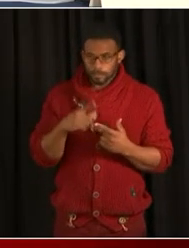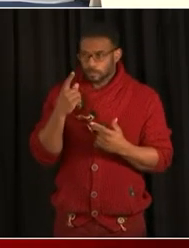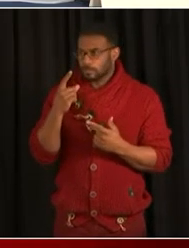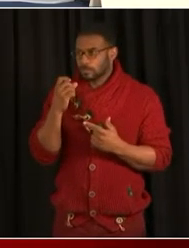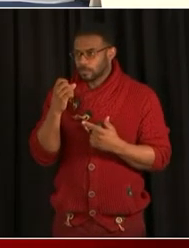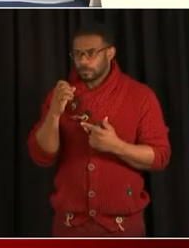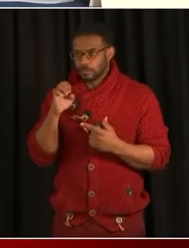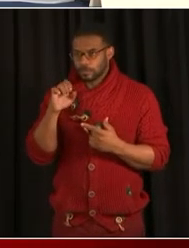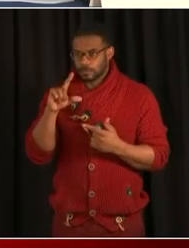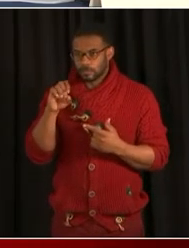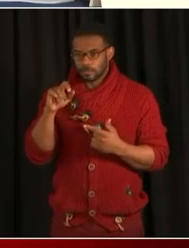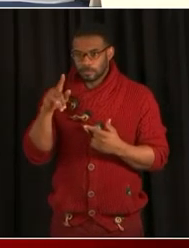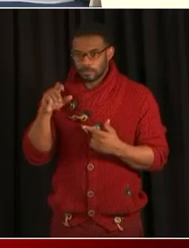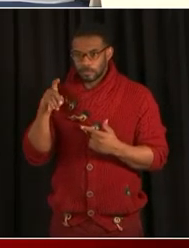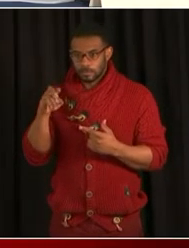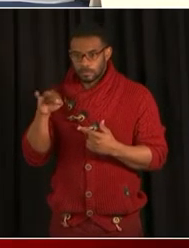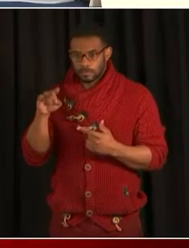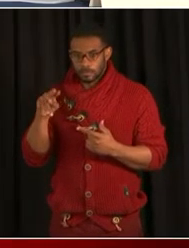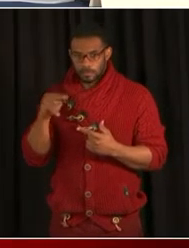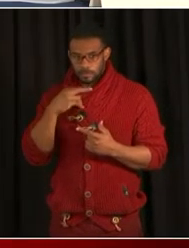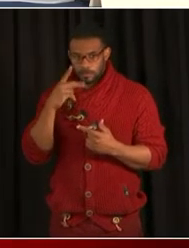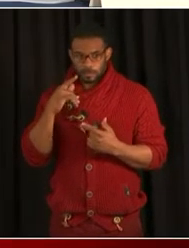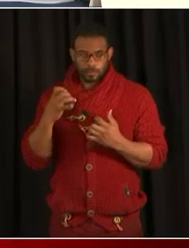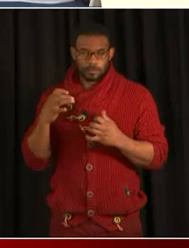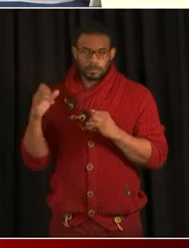one Salvadoran restaurant. Now there are hundreds.